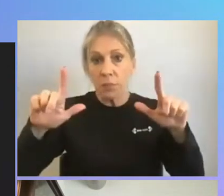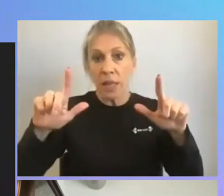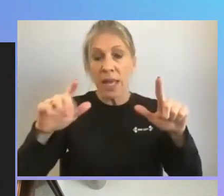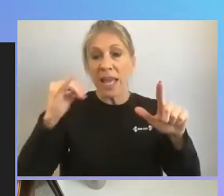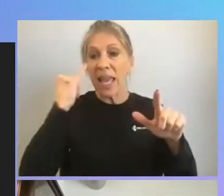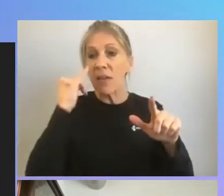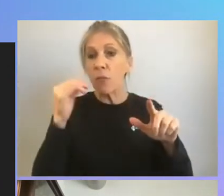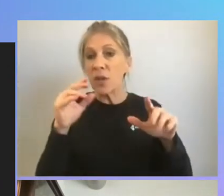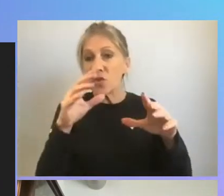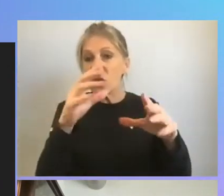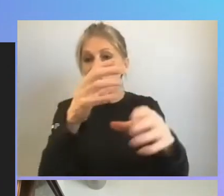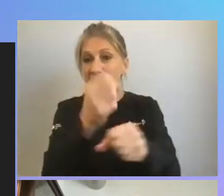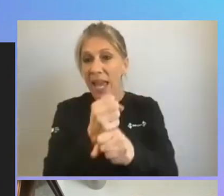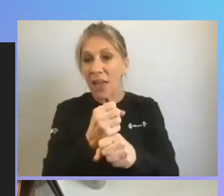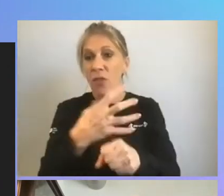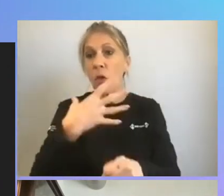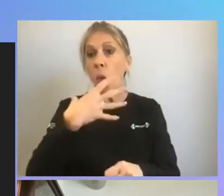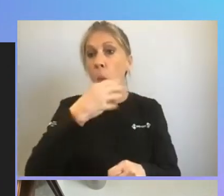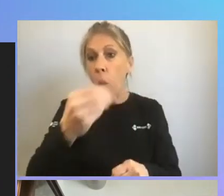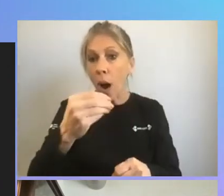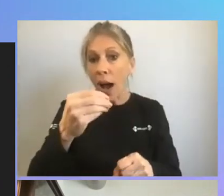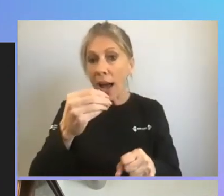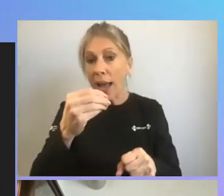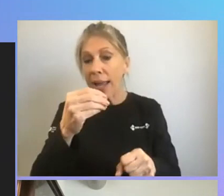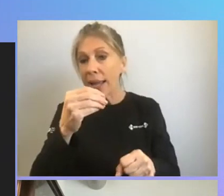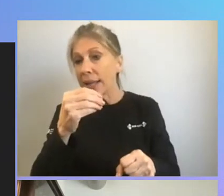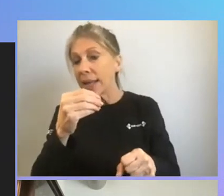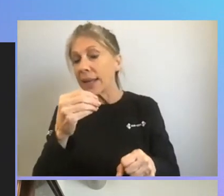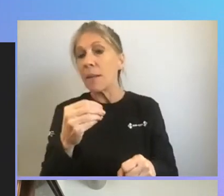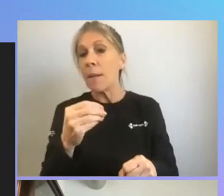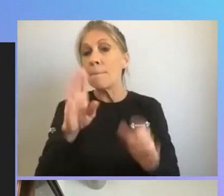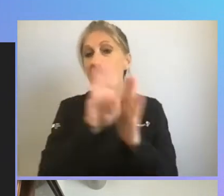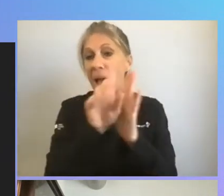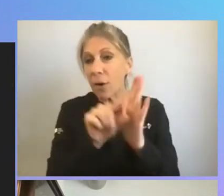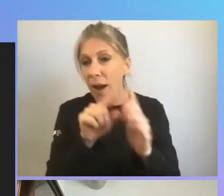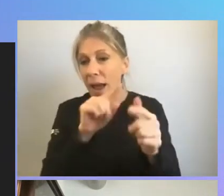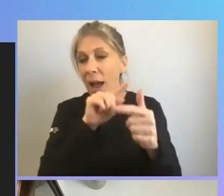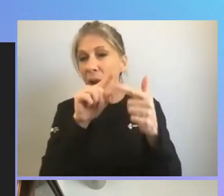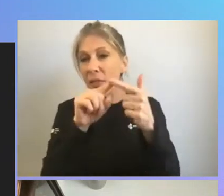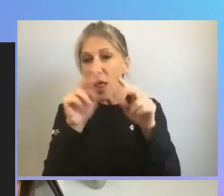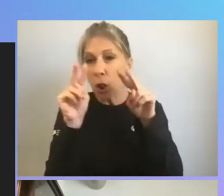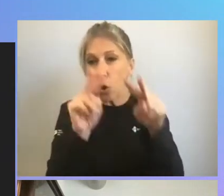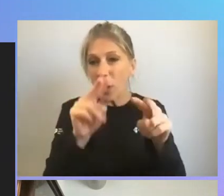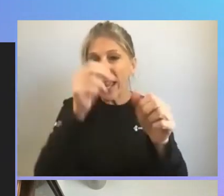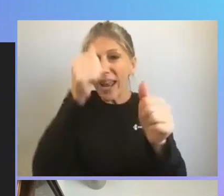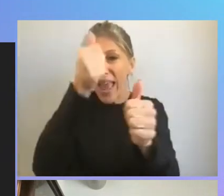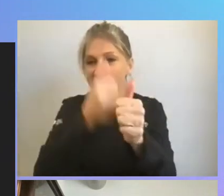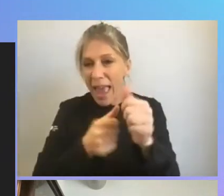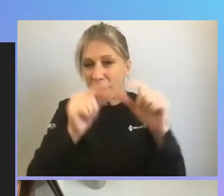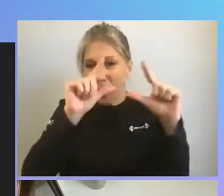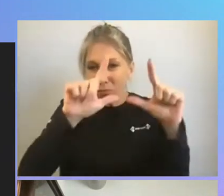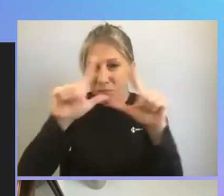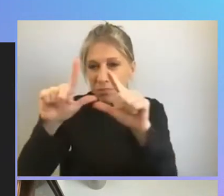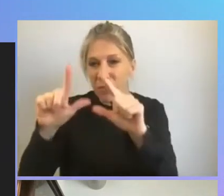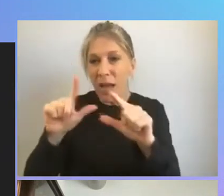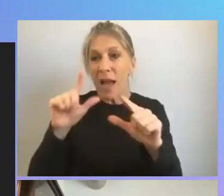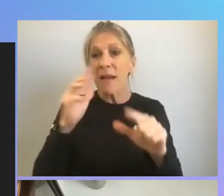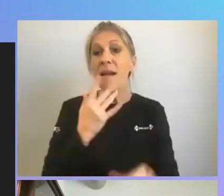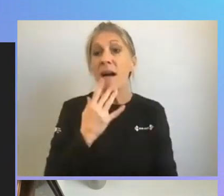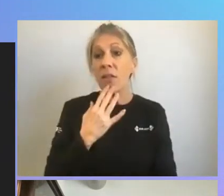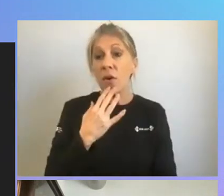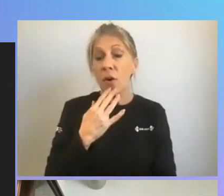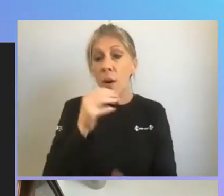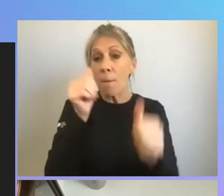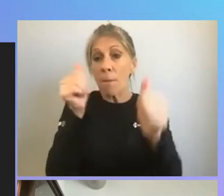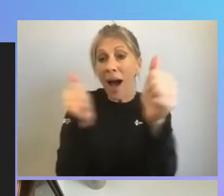just grabbed the white foreground text color and then looked at every single adjacent pixel color, because behind